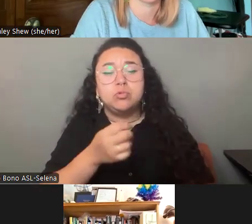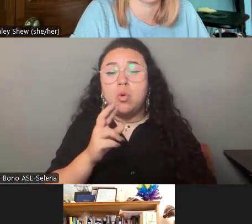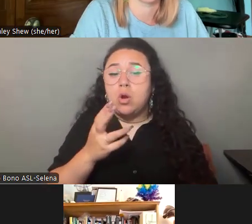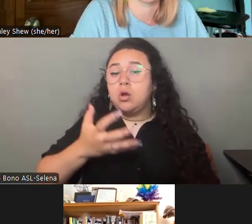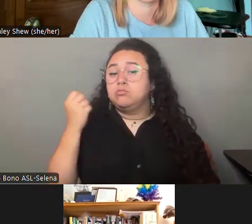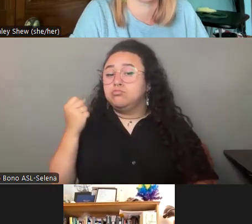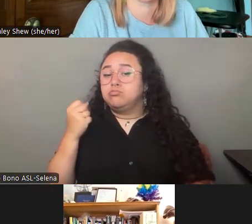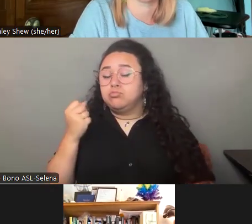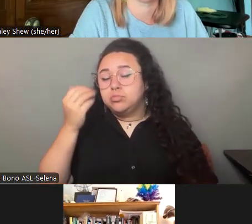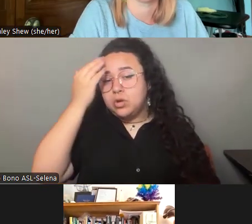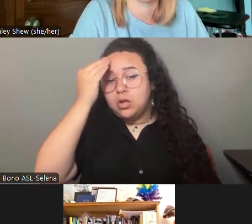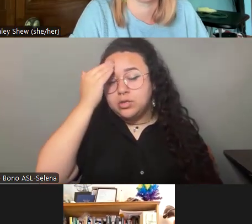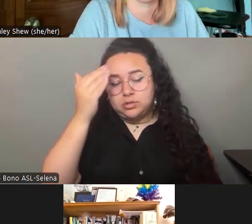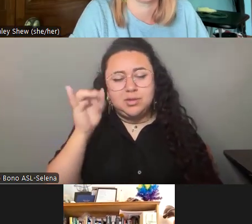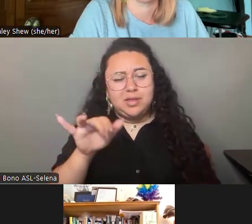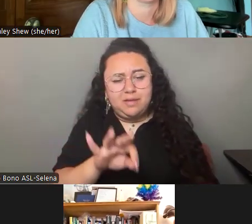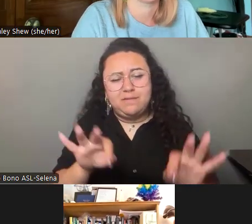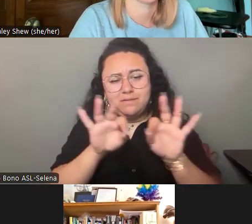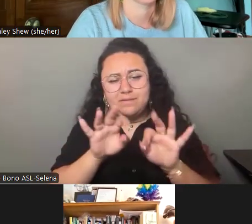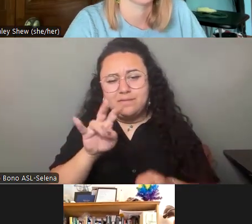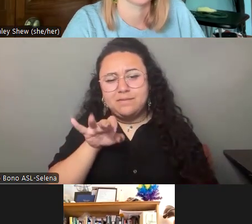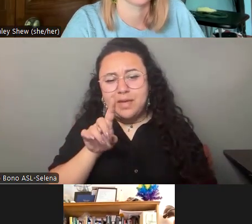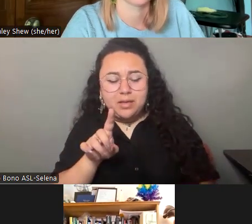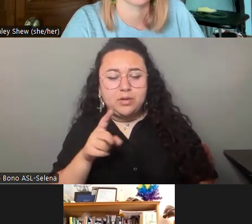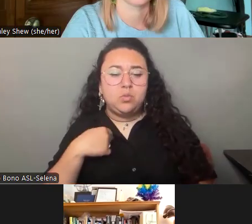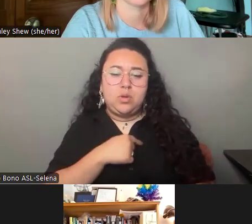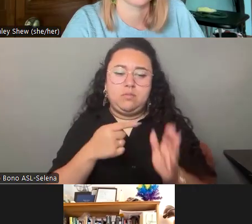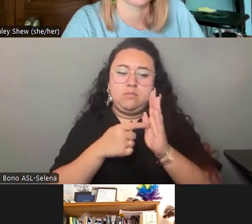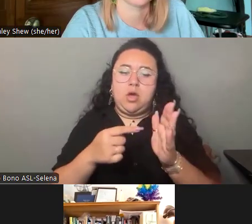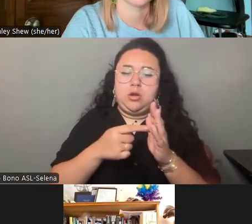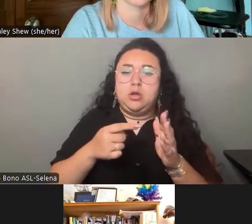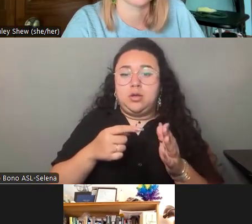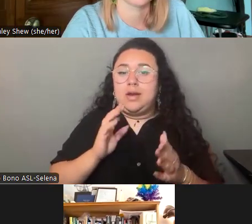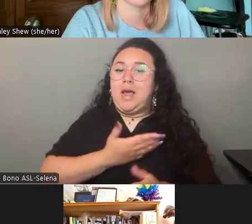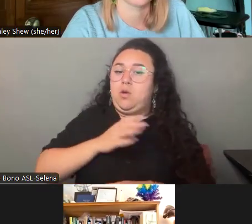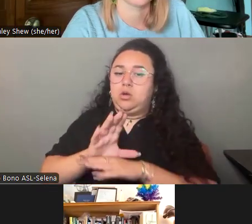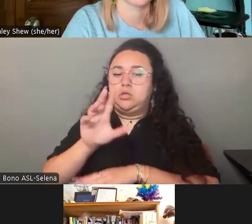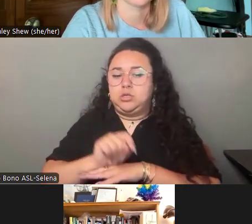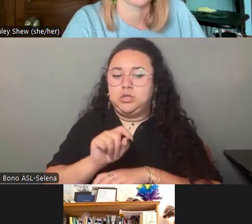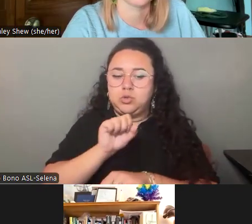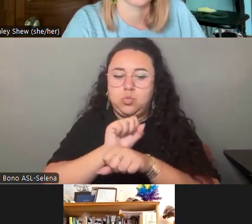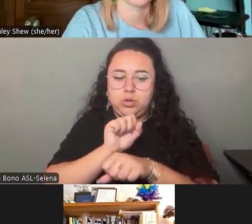is valid. And this is what we model in our consulting.